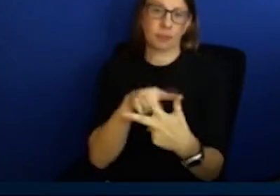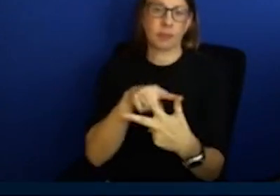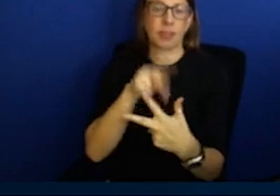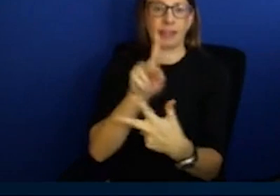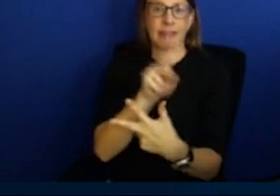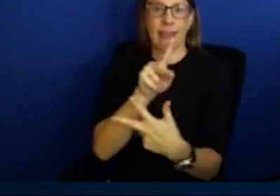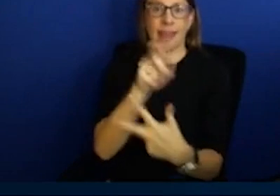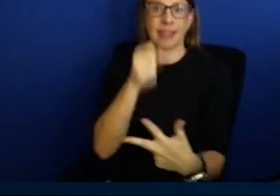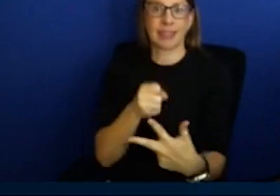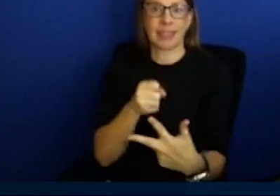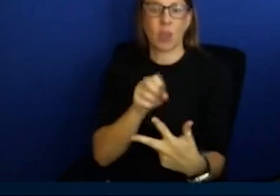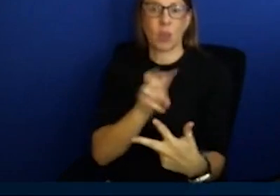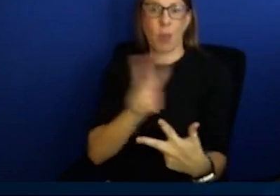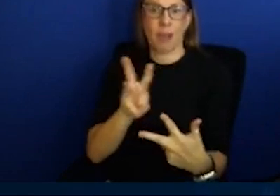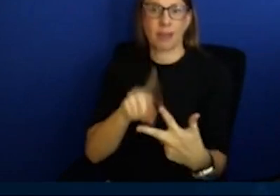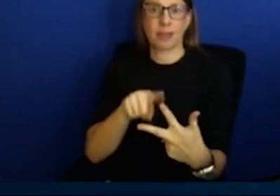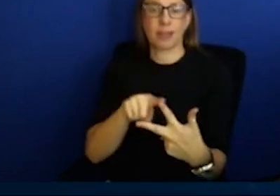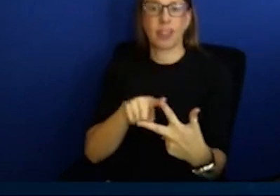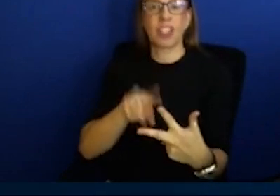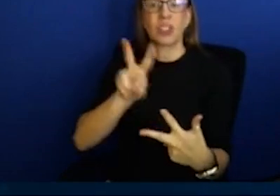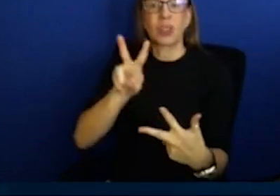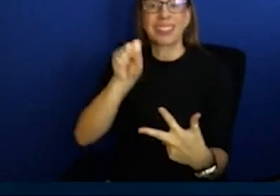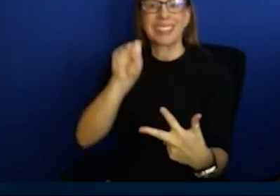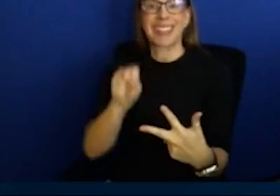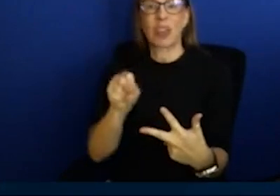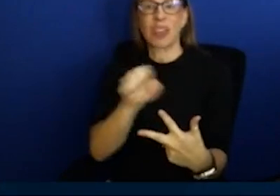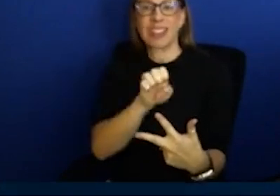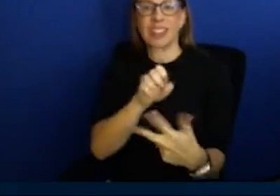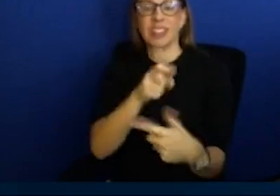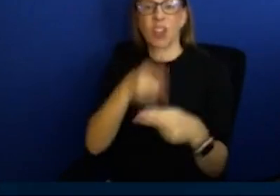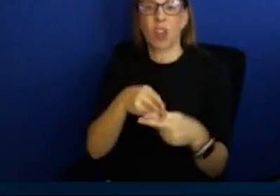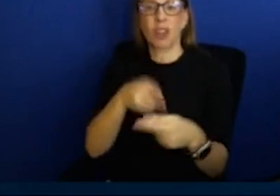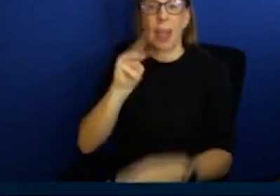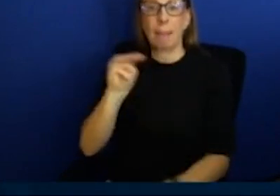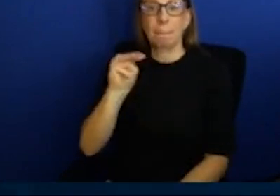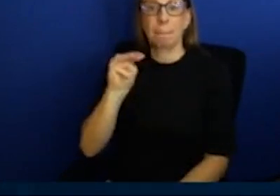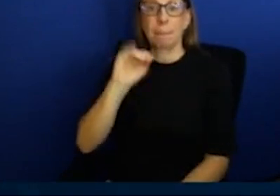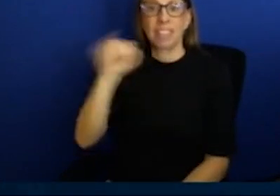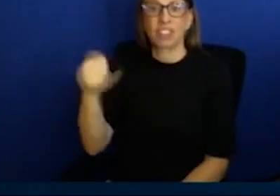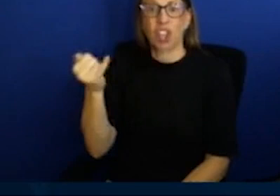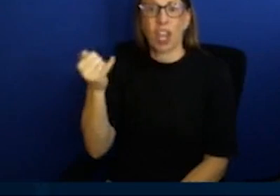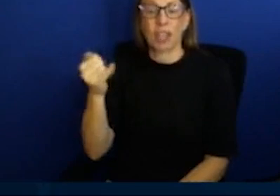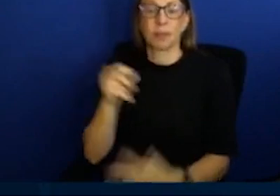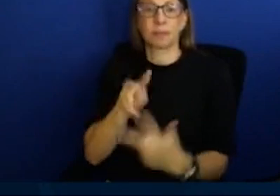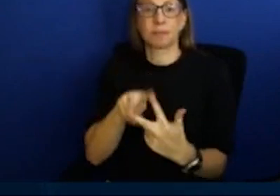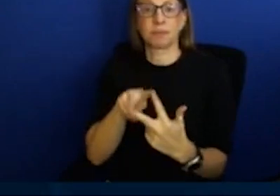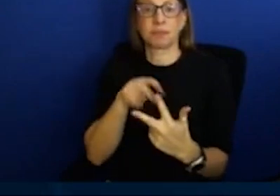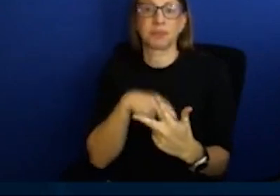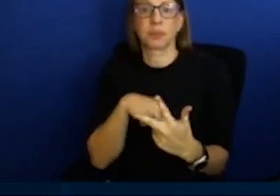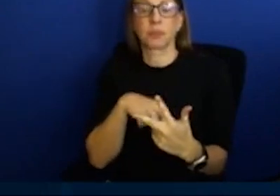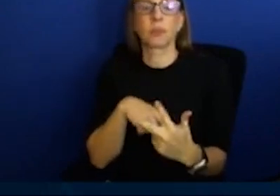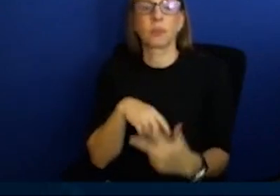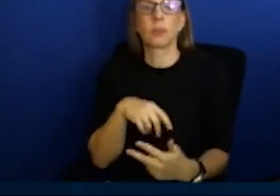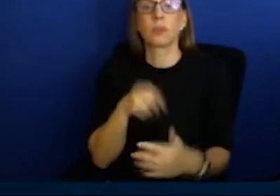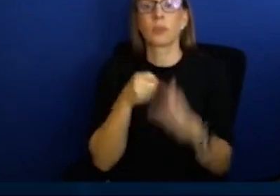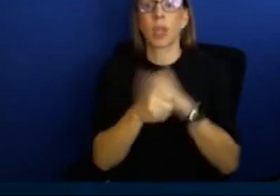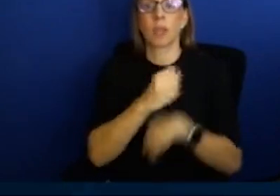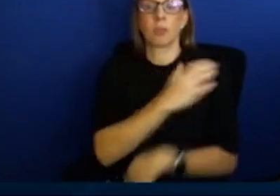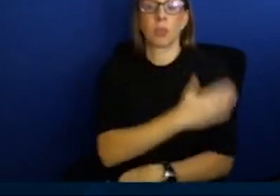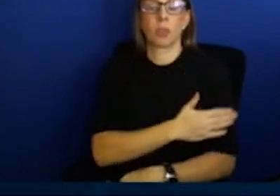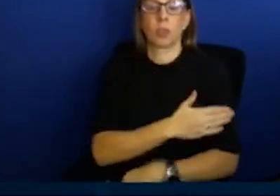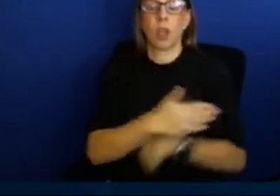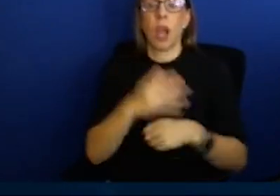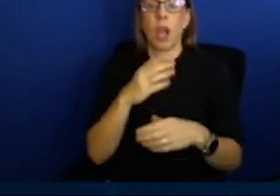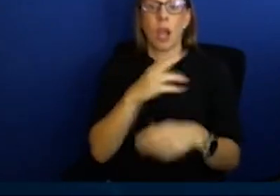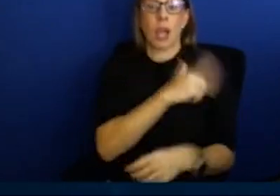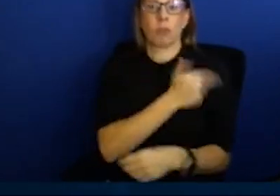the southwest corner and 2 in the southeast corner called M and J. And what we see is actually in hospital region L, which is right there in the